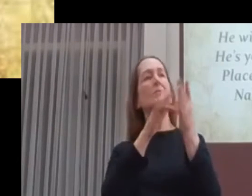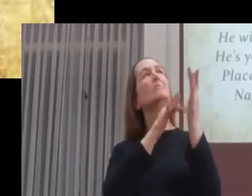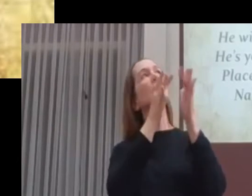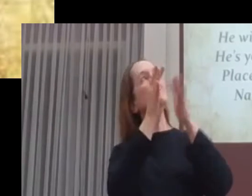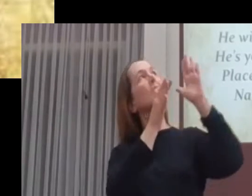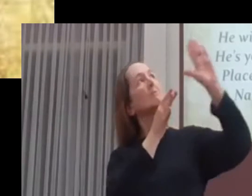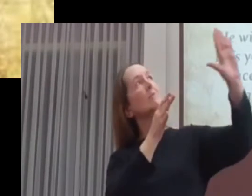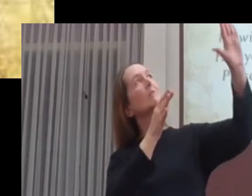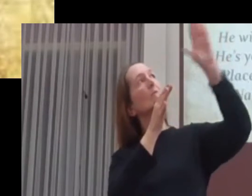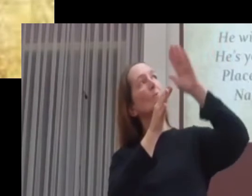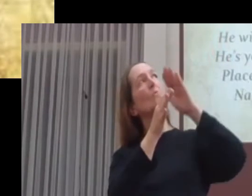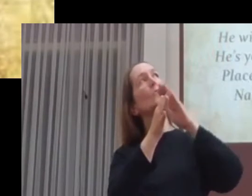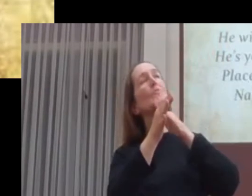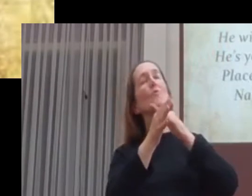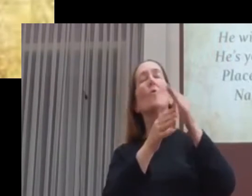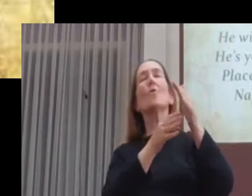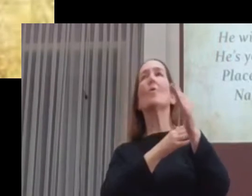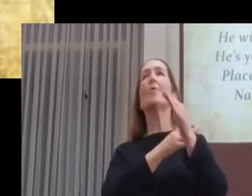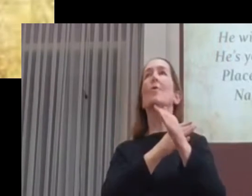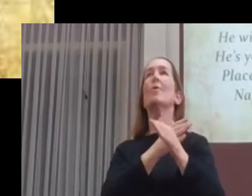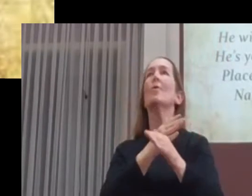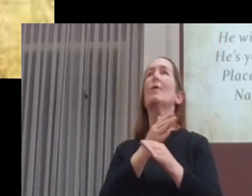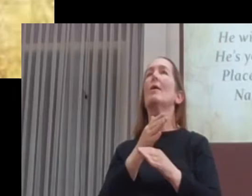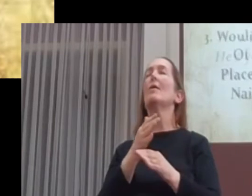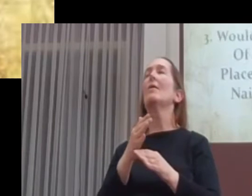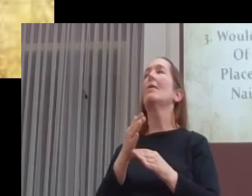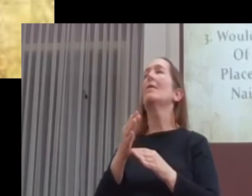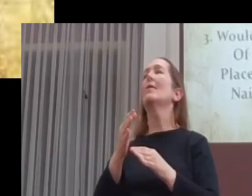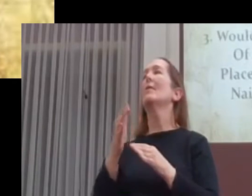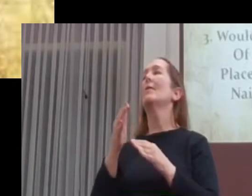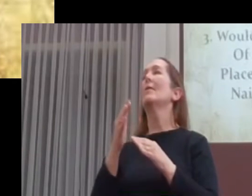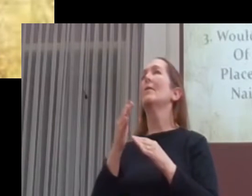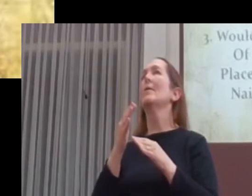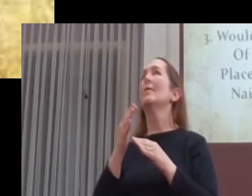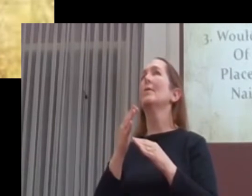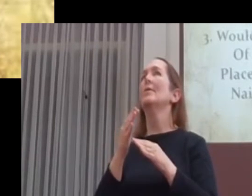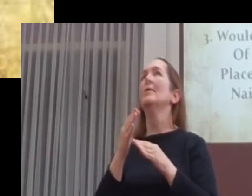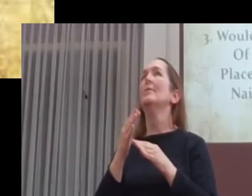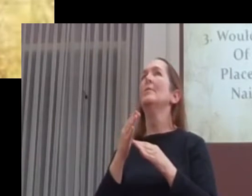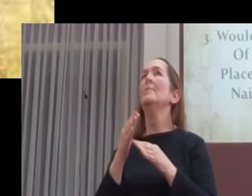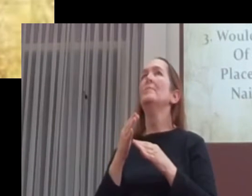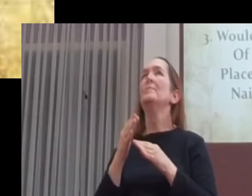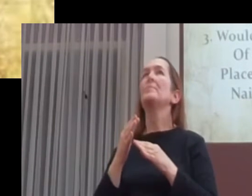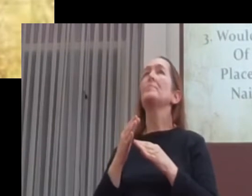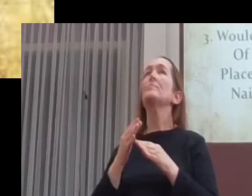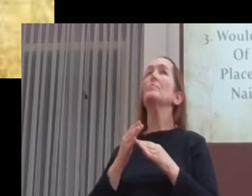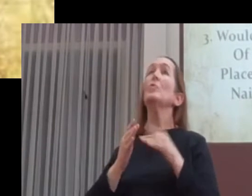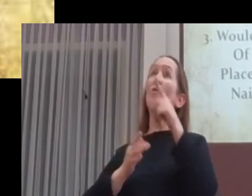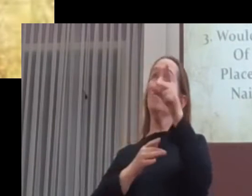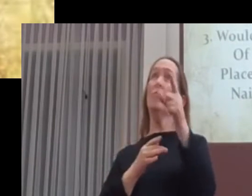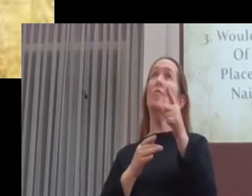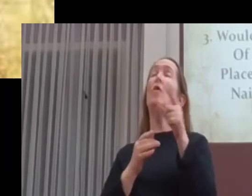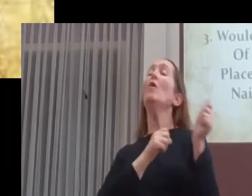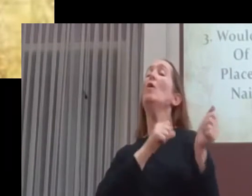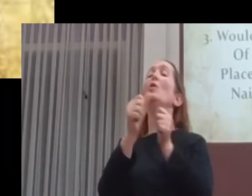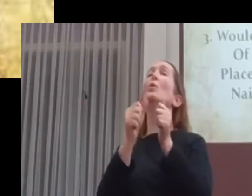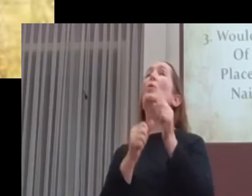dearest friend. Place your hand in the nail's